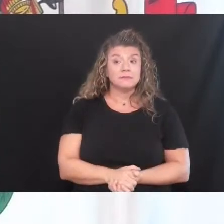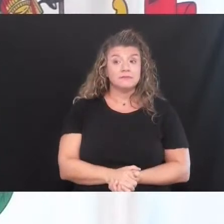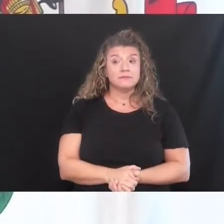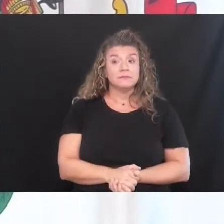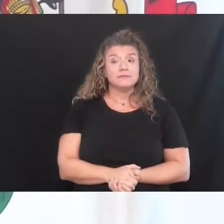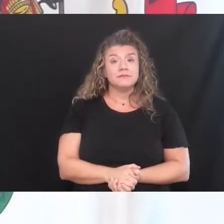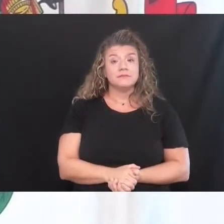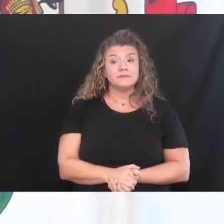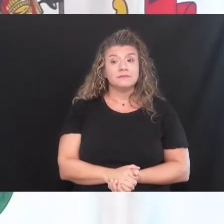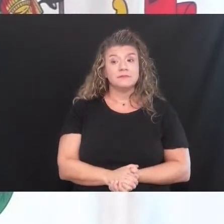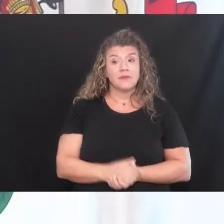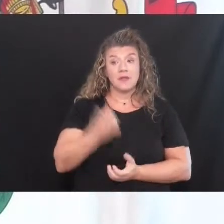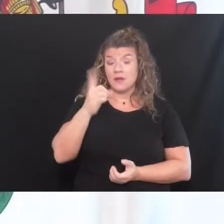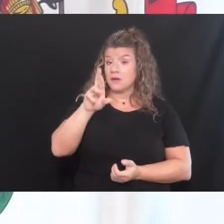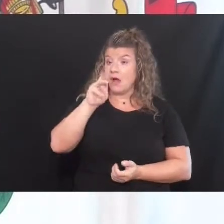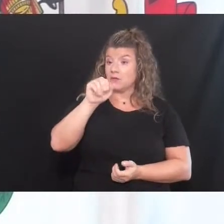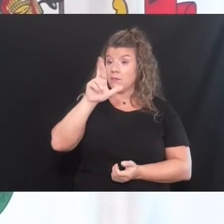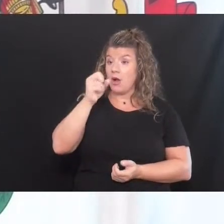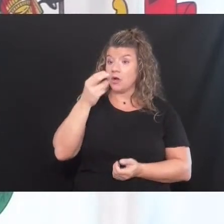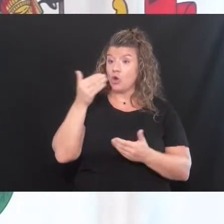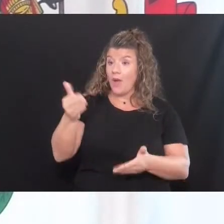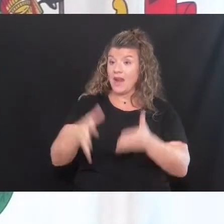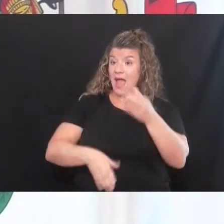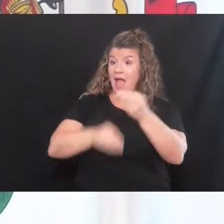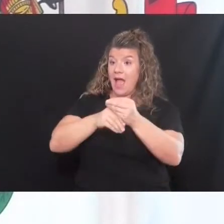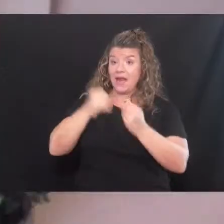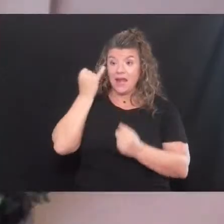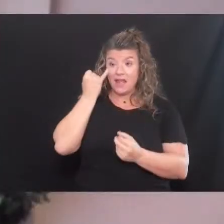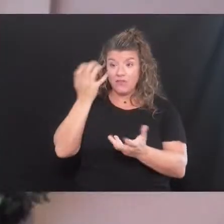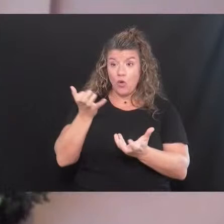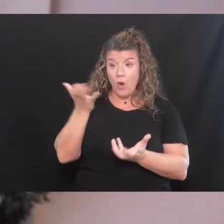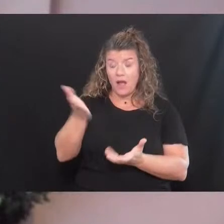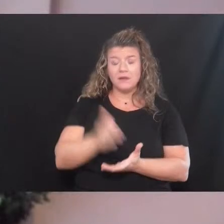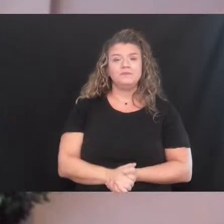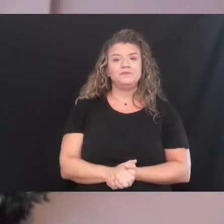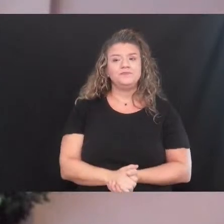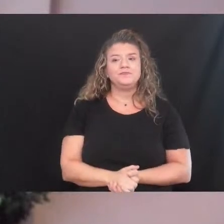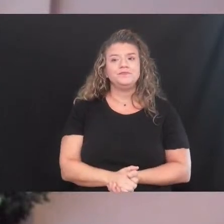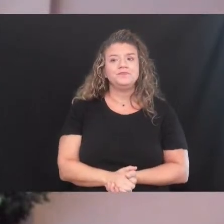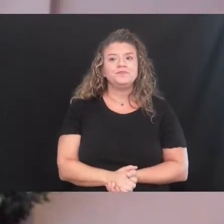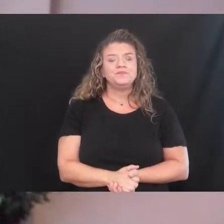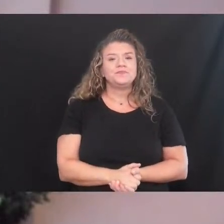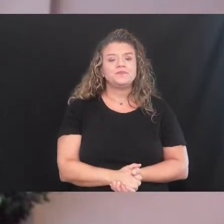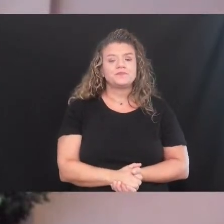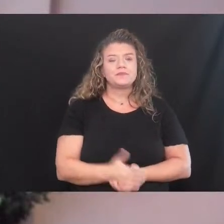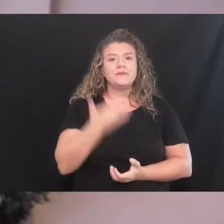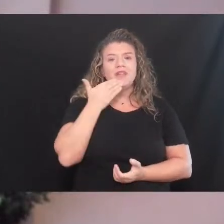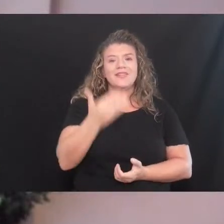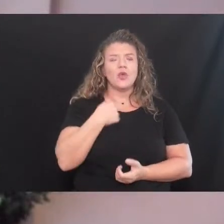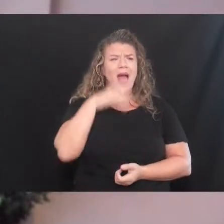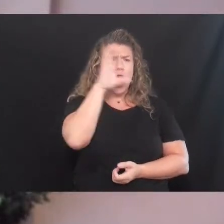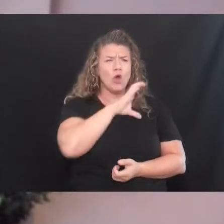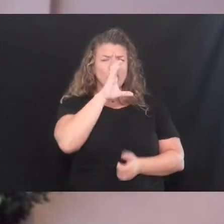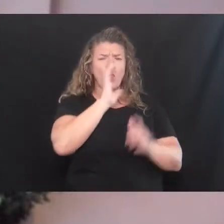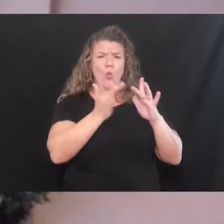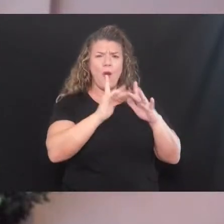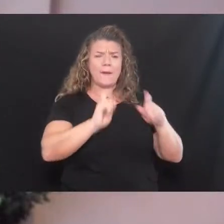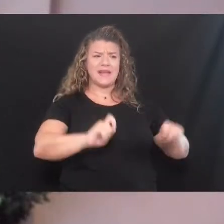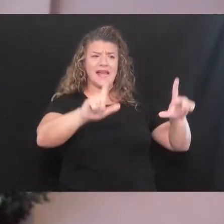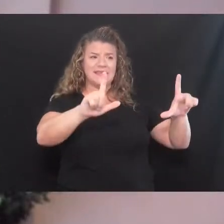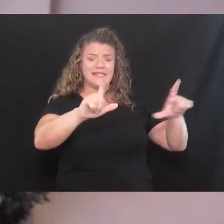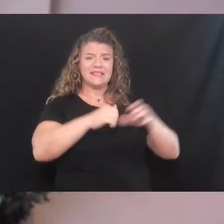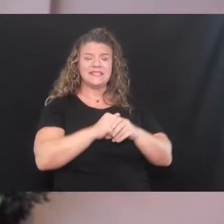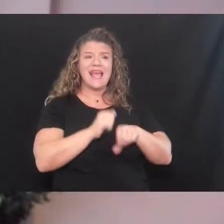Dr. Marsh, if you've got anything to add, please do. Thank you, Governor. I just looked up on the website in